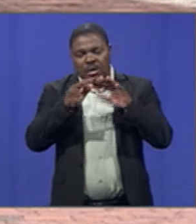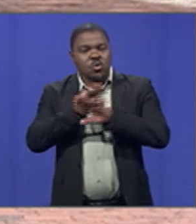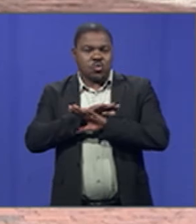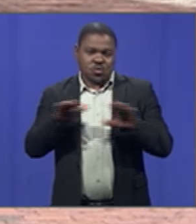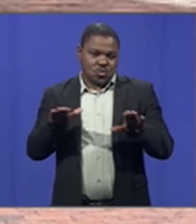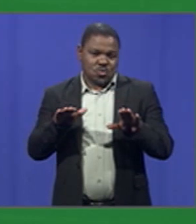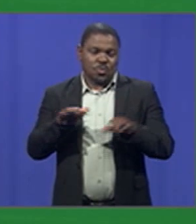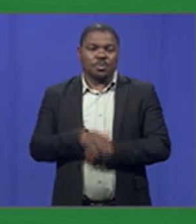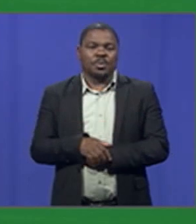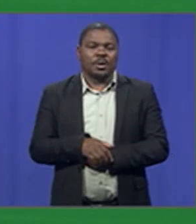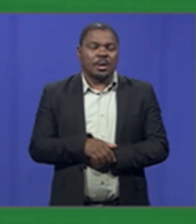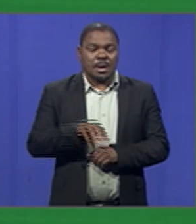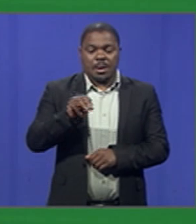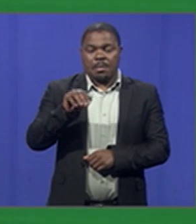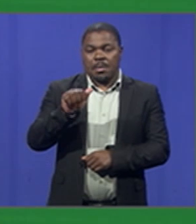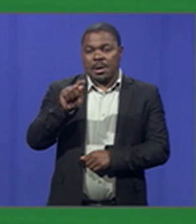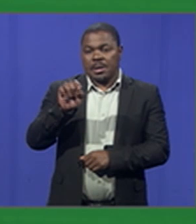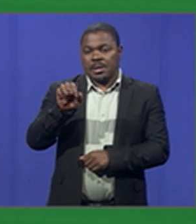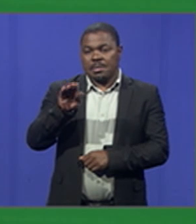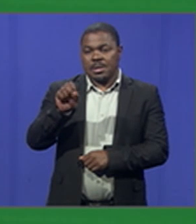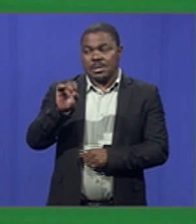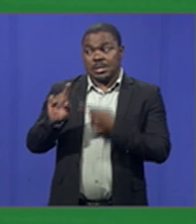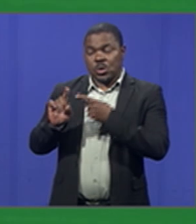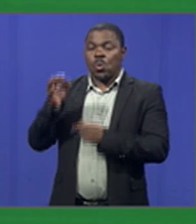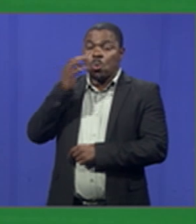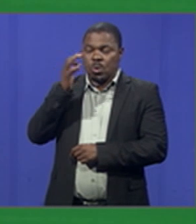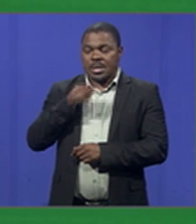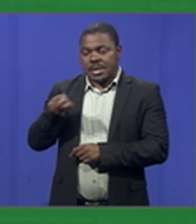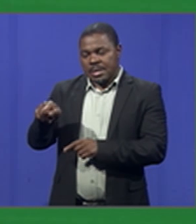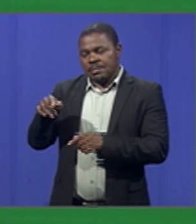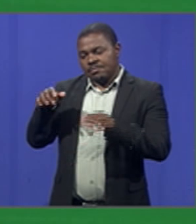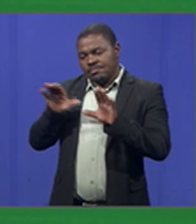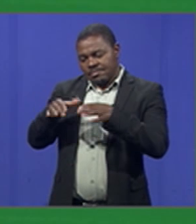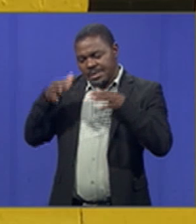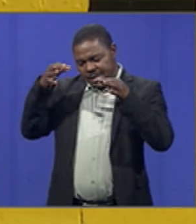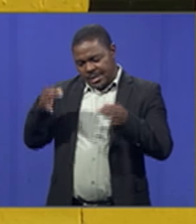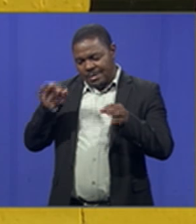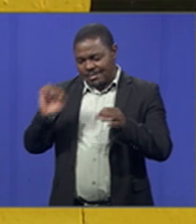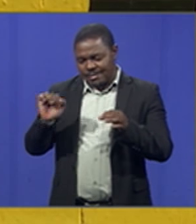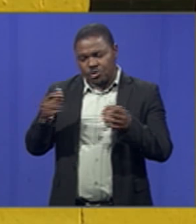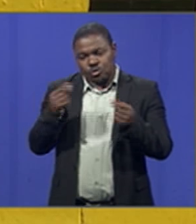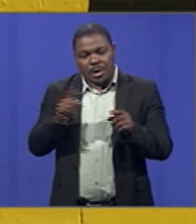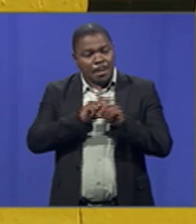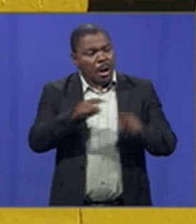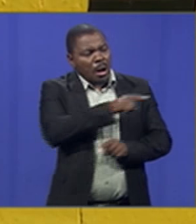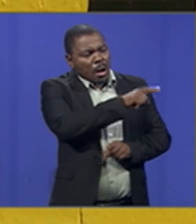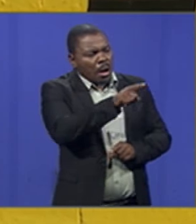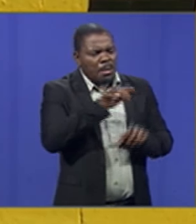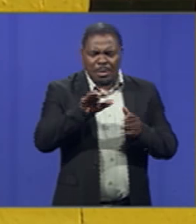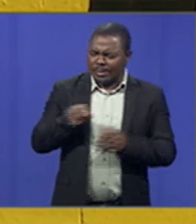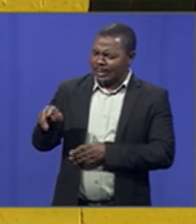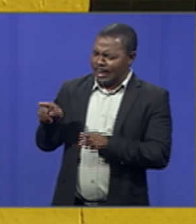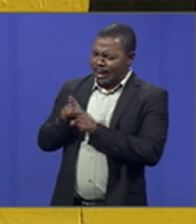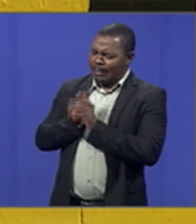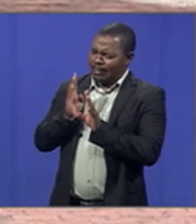gore e nna teng. Matebesi a re le fa mokgatlo o tlhalositse tshwetso ya one go bontsha go nna le bofitlha go batlhophi. Se re bolela